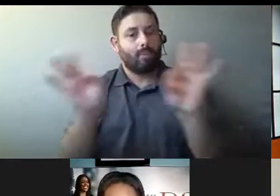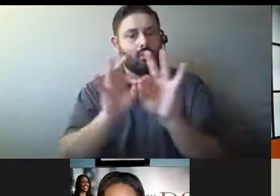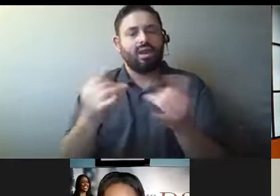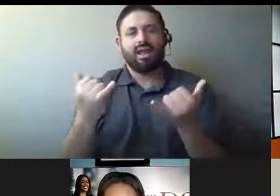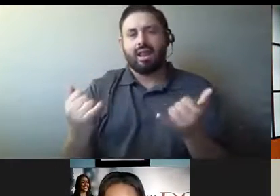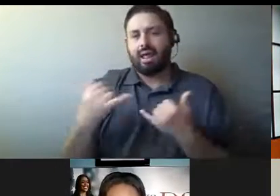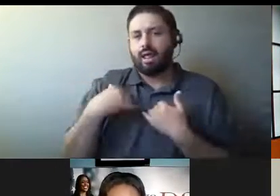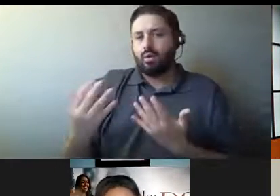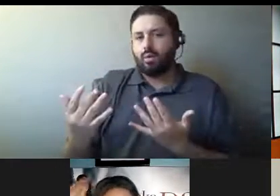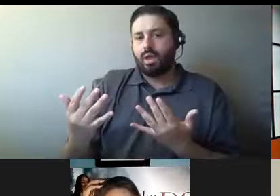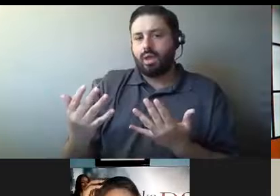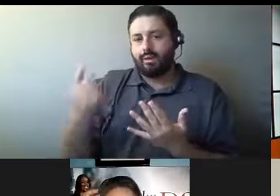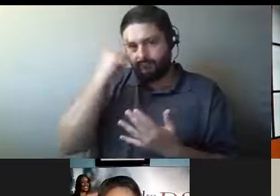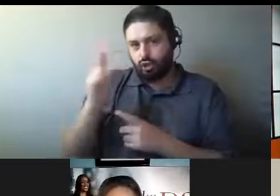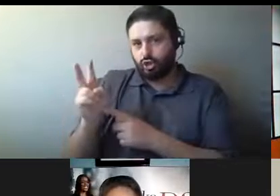get my 2-minute